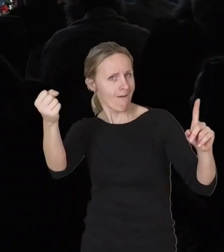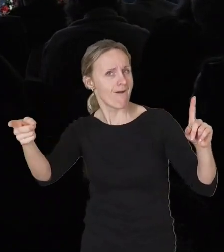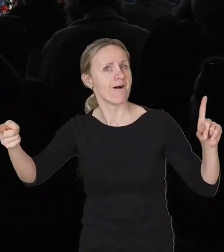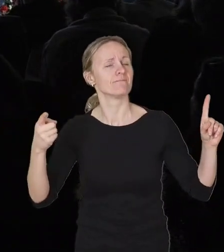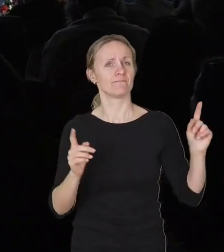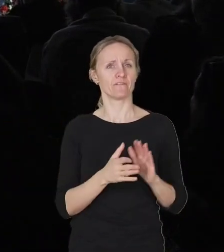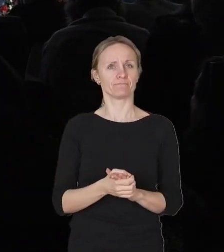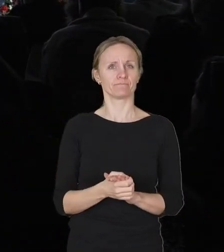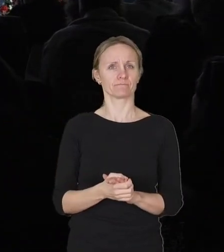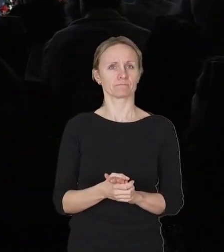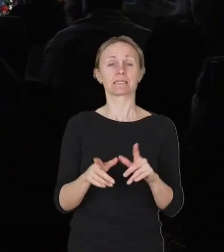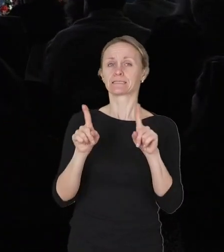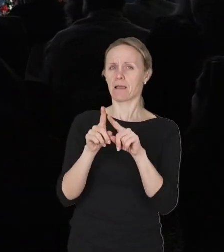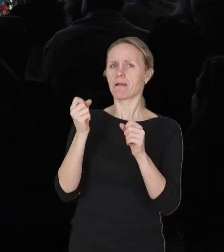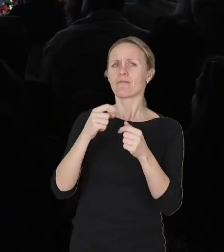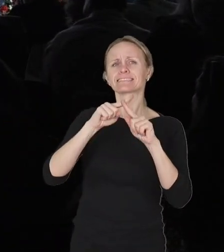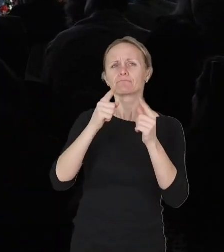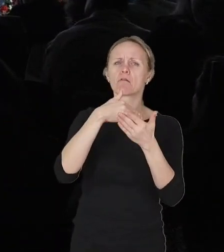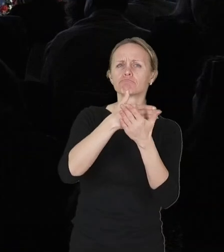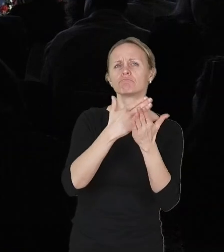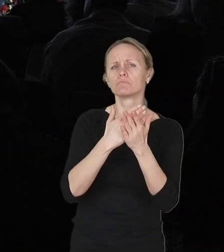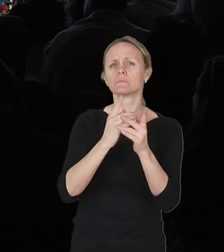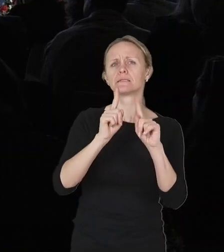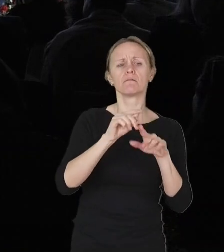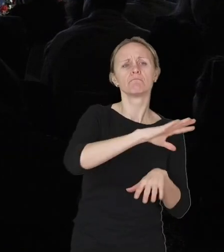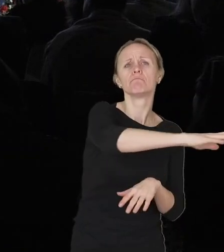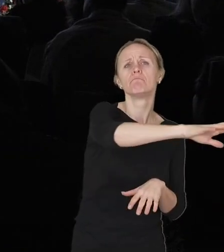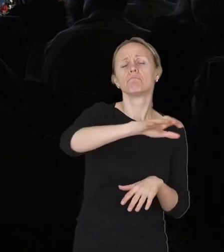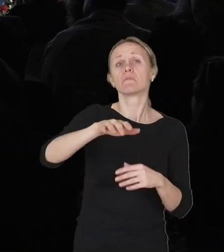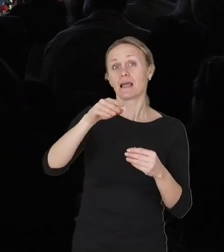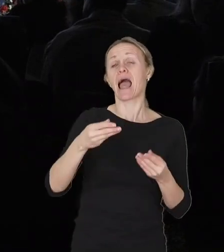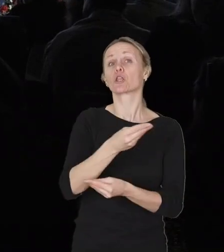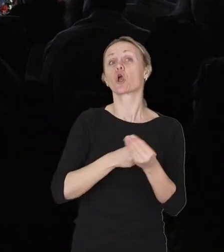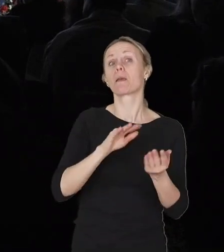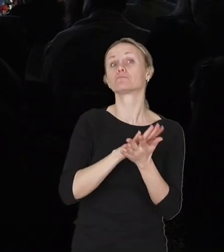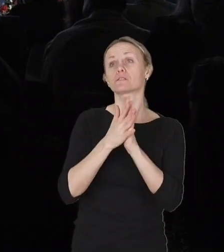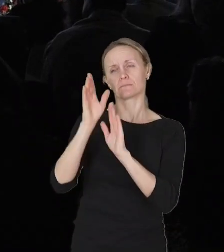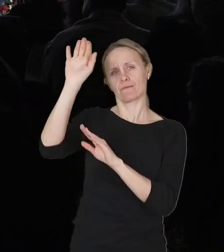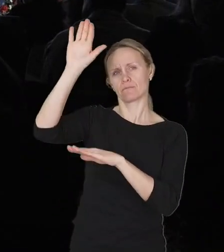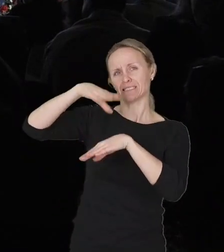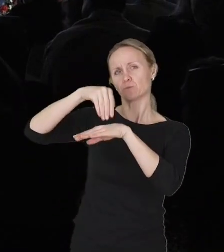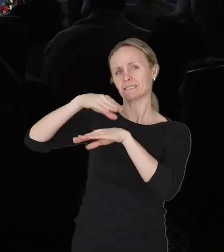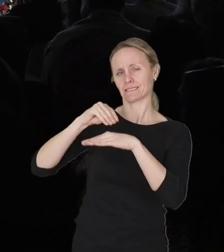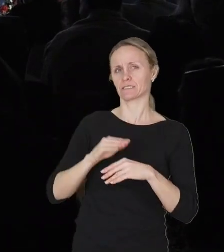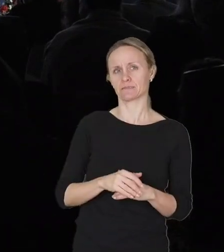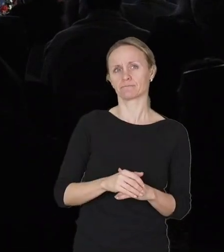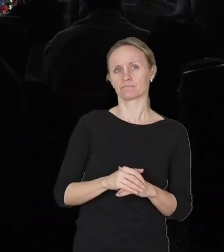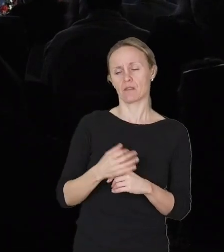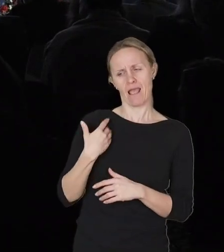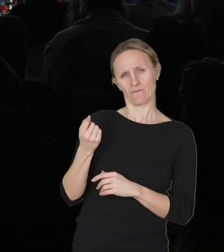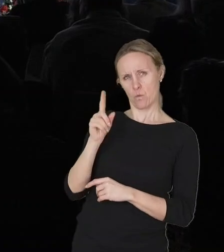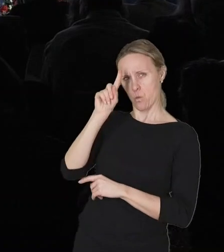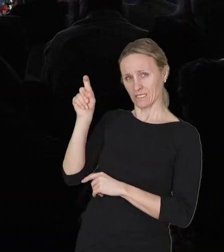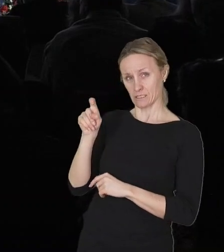economy. Why the cohesion policy is still important for you, if there is, or how it could